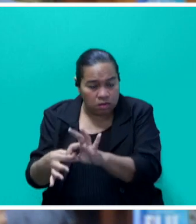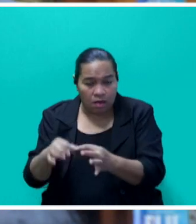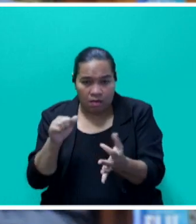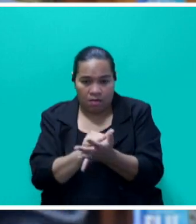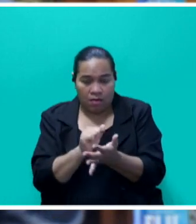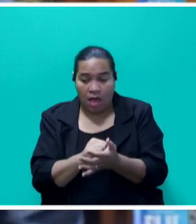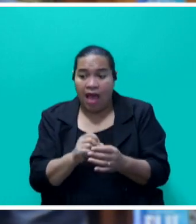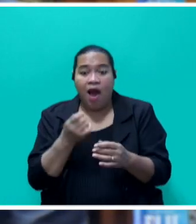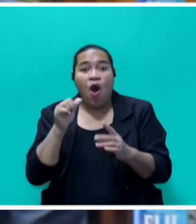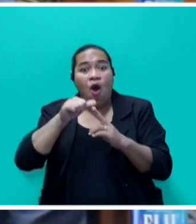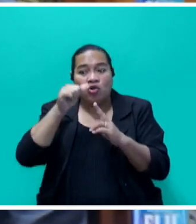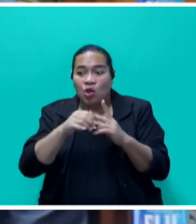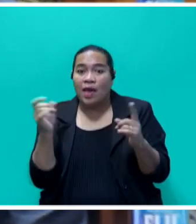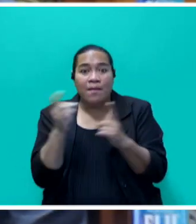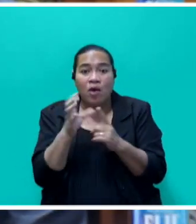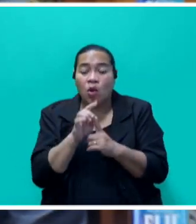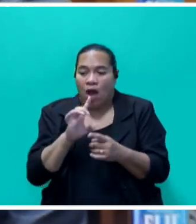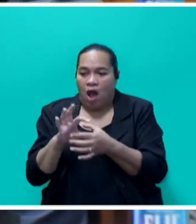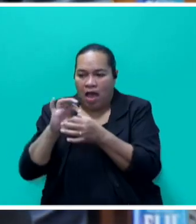own sovereign laws.